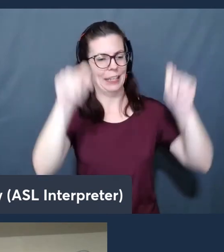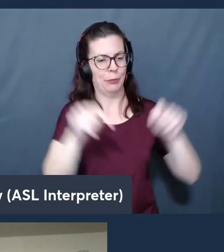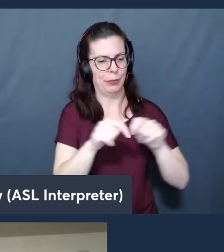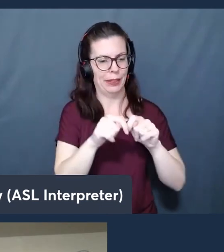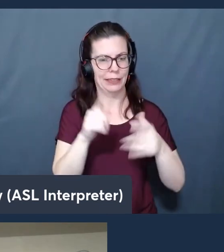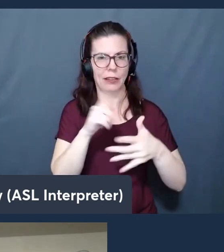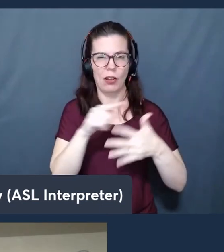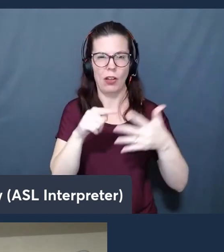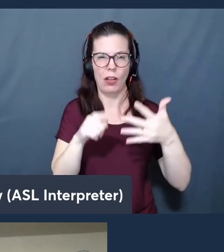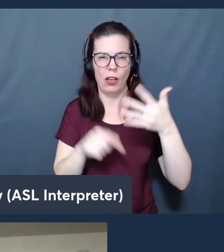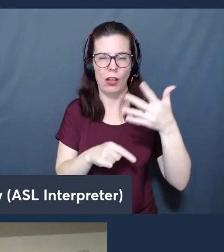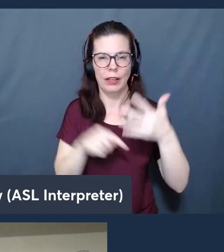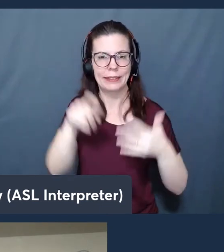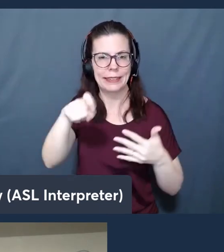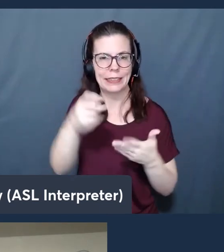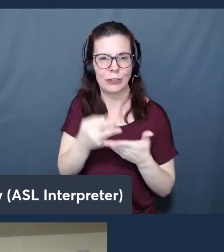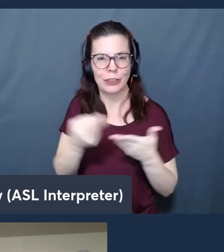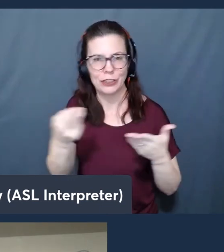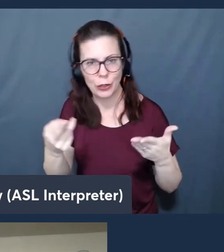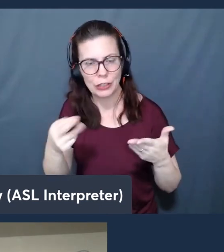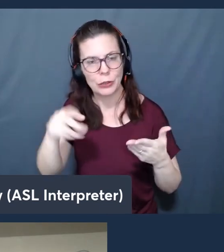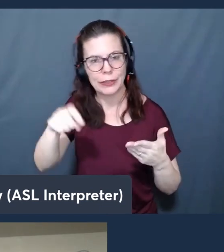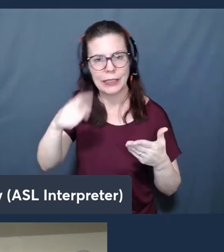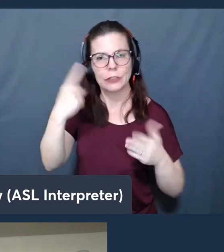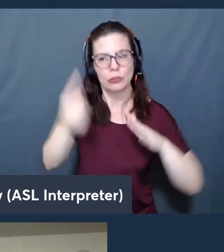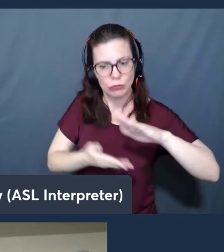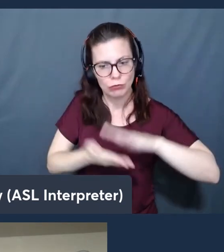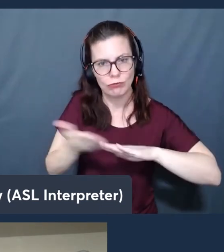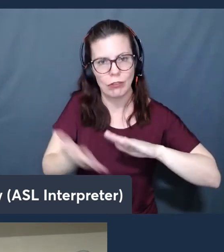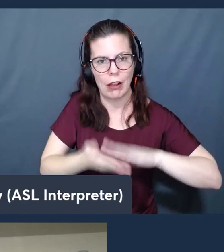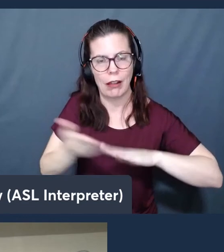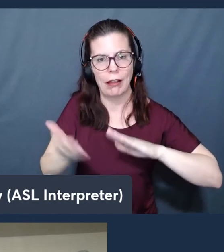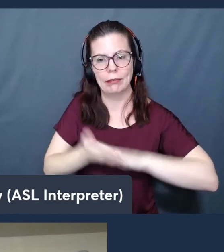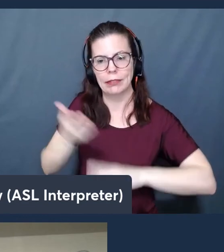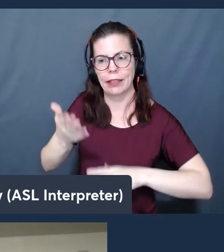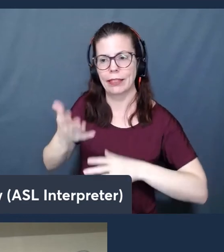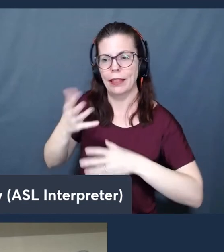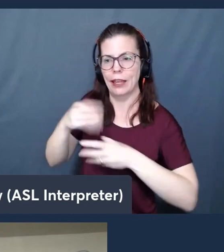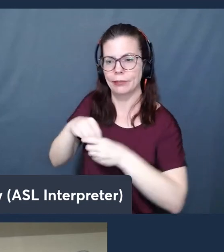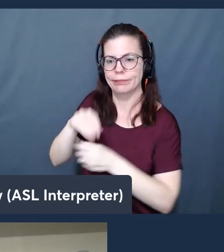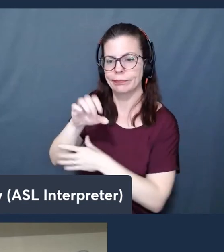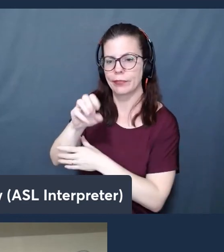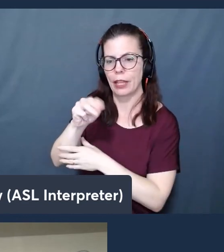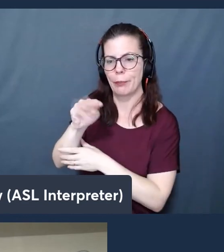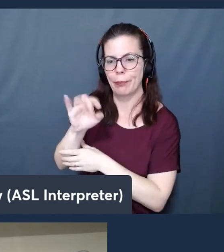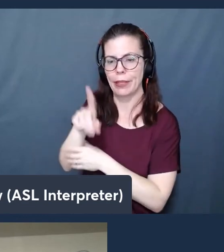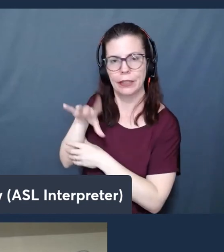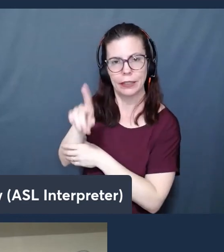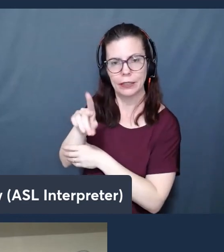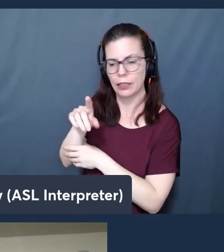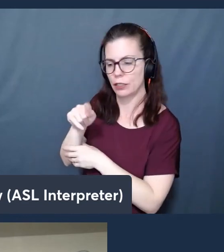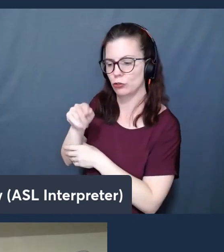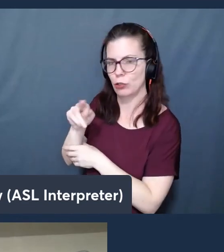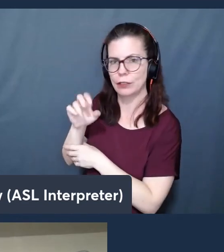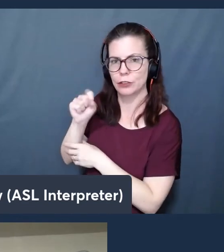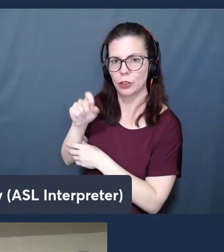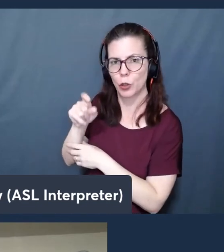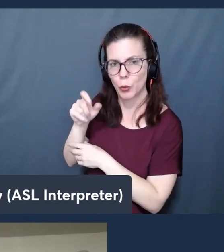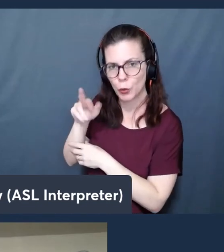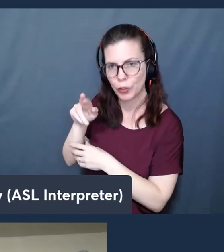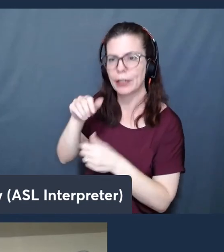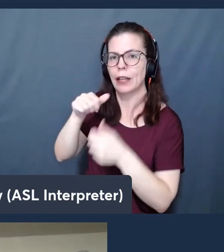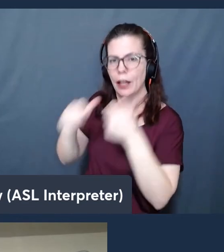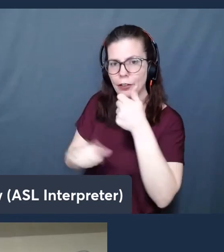all the necessary resources that you need to run embedded transcoder within your AWS account, within your VPC.